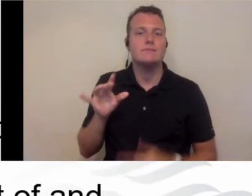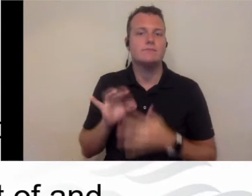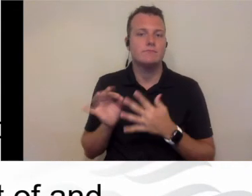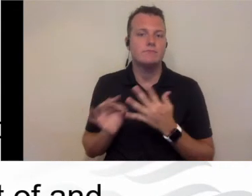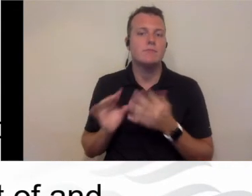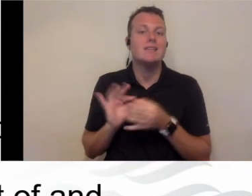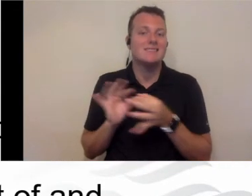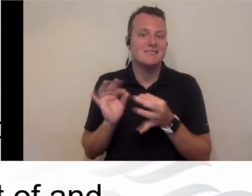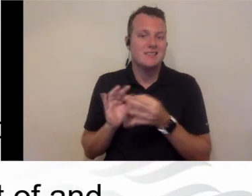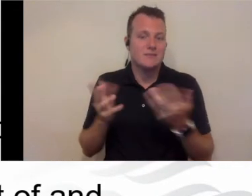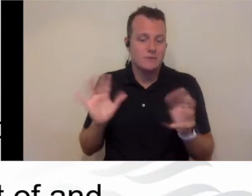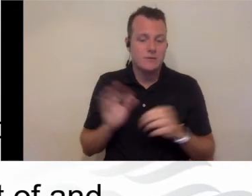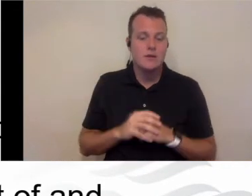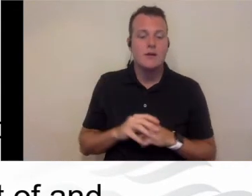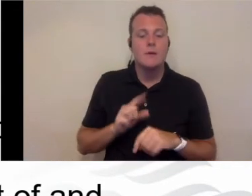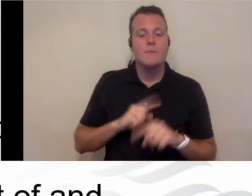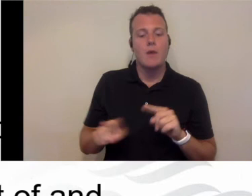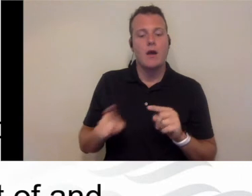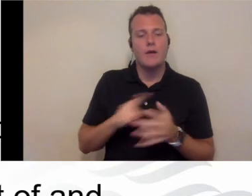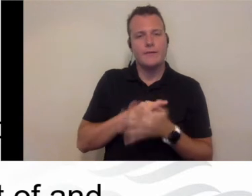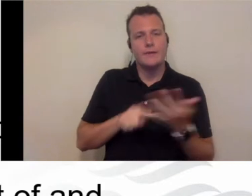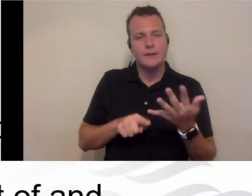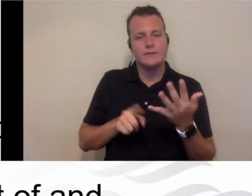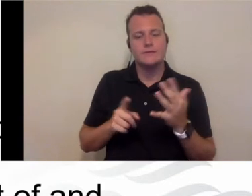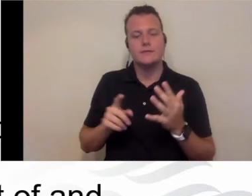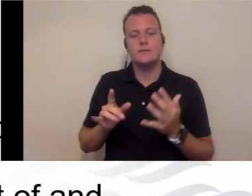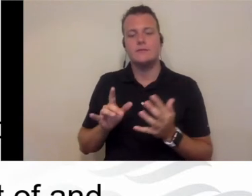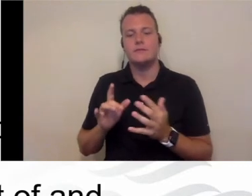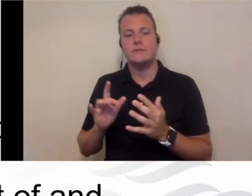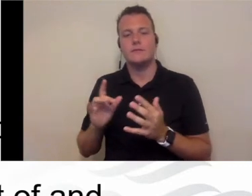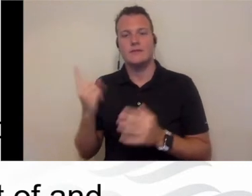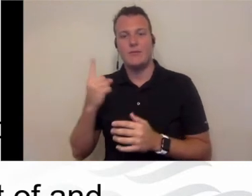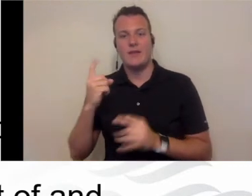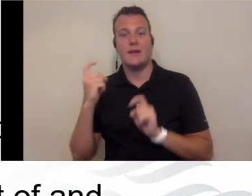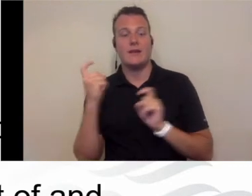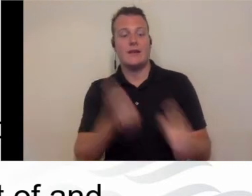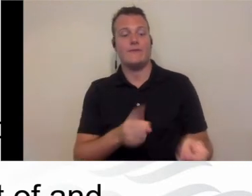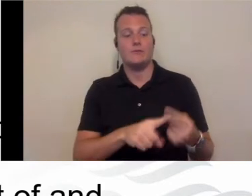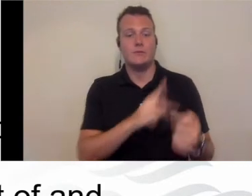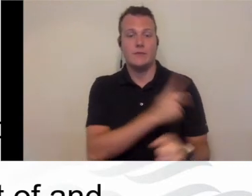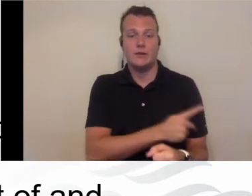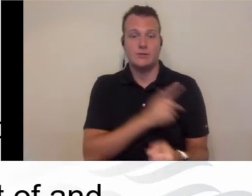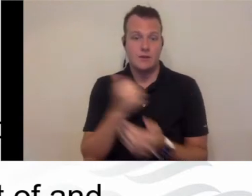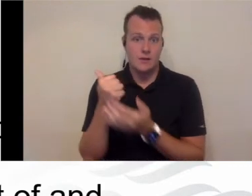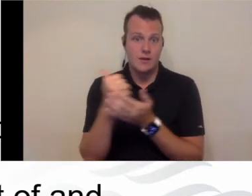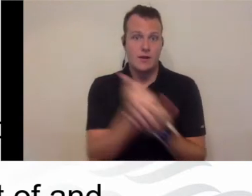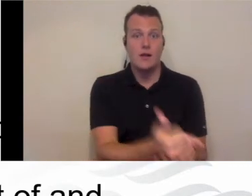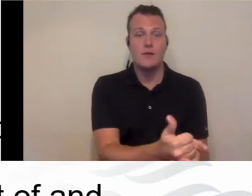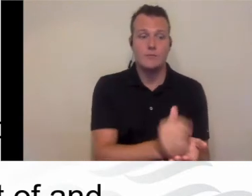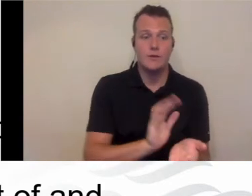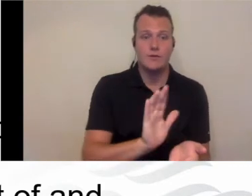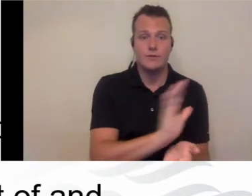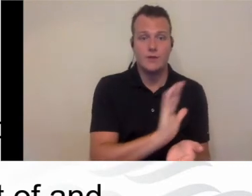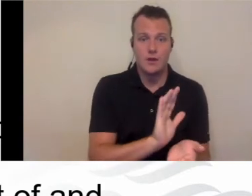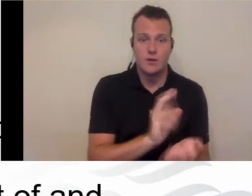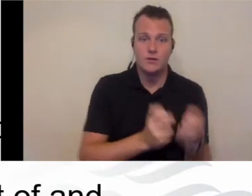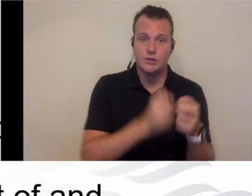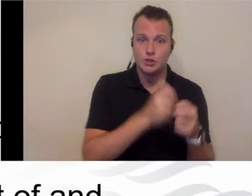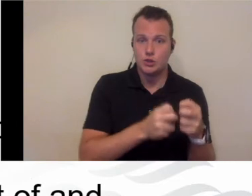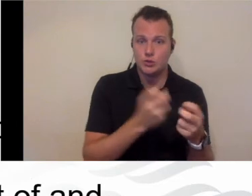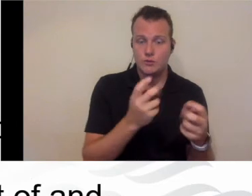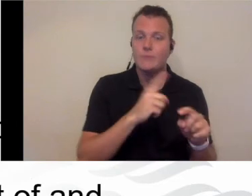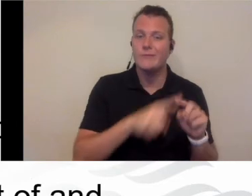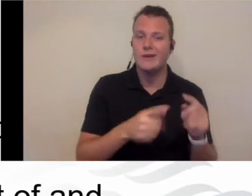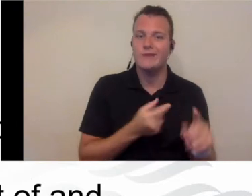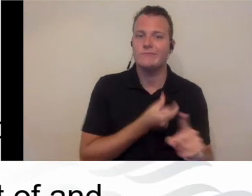but these would be the things that are given to a patient, but have, to help them with whatever issue they have, but then